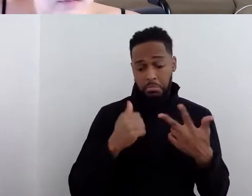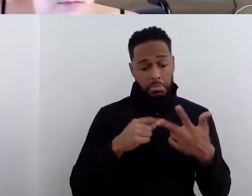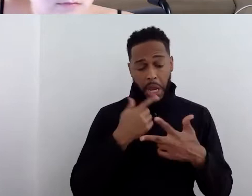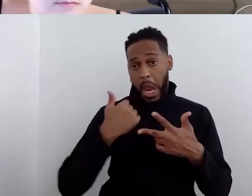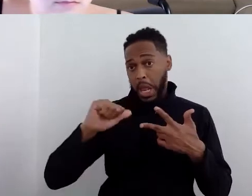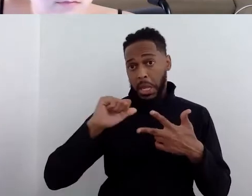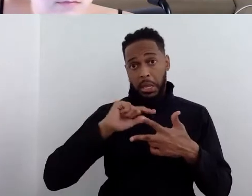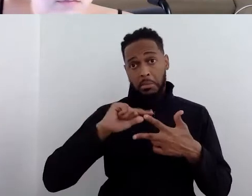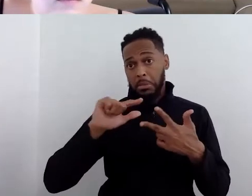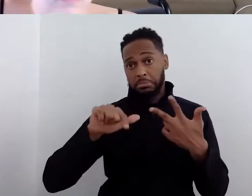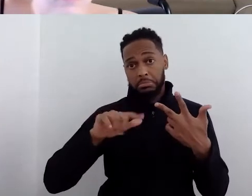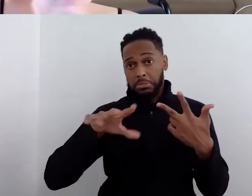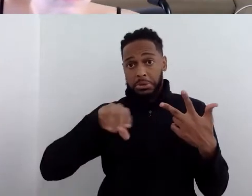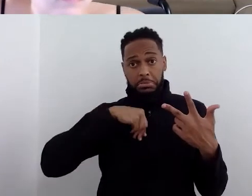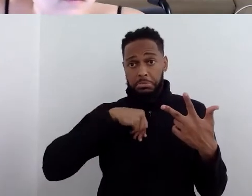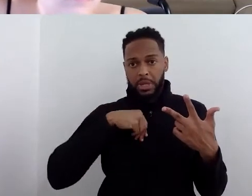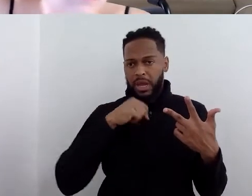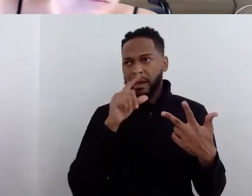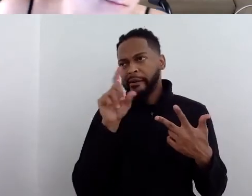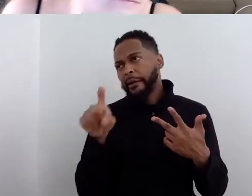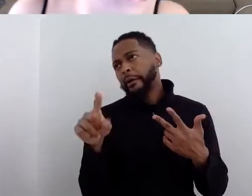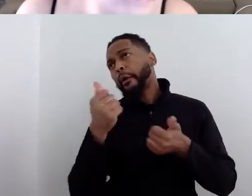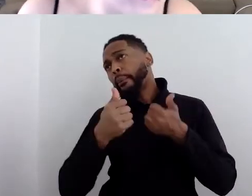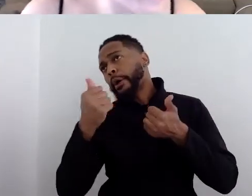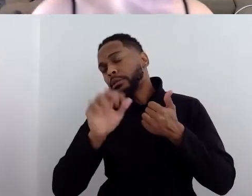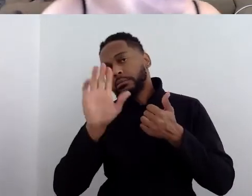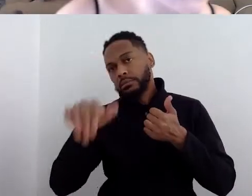wouldn't ask any questions.